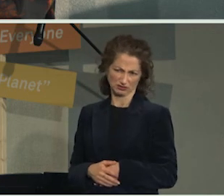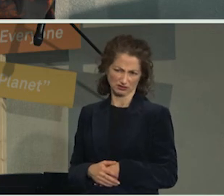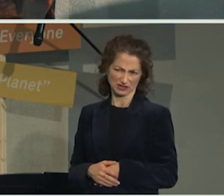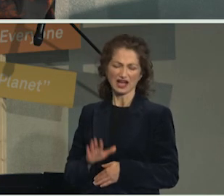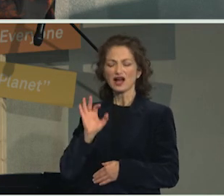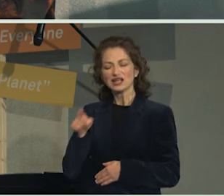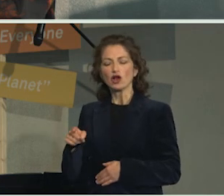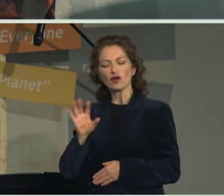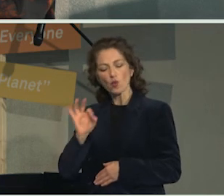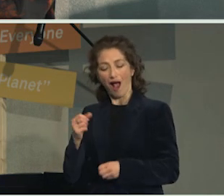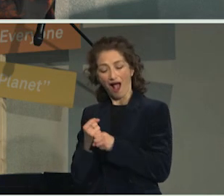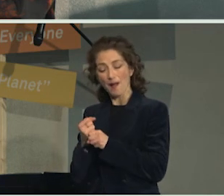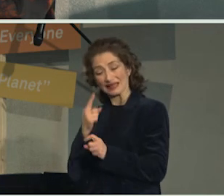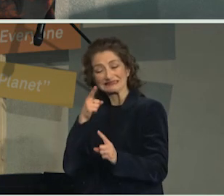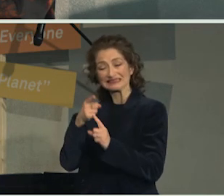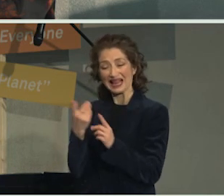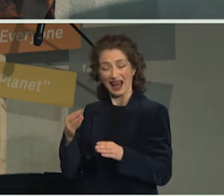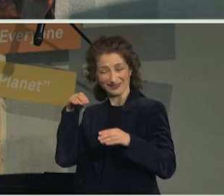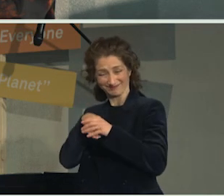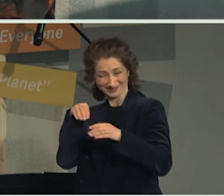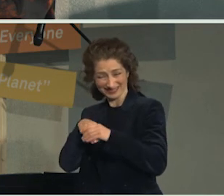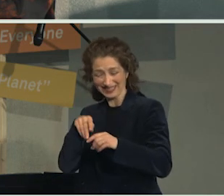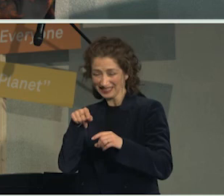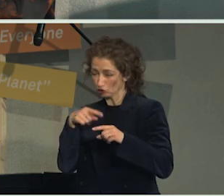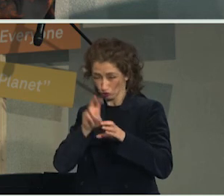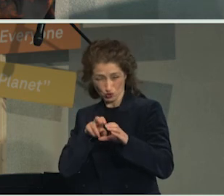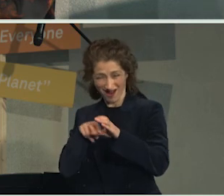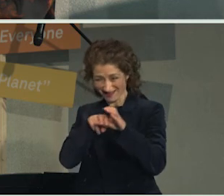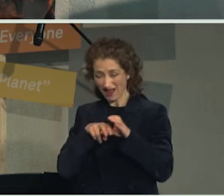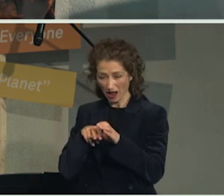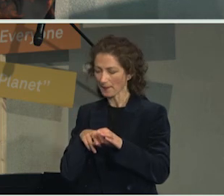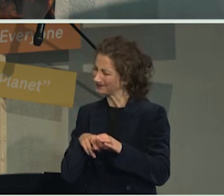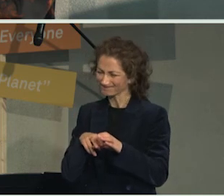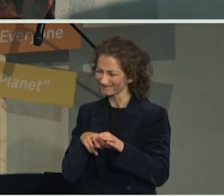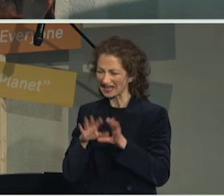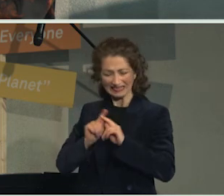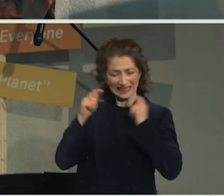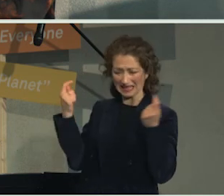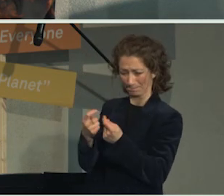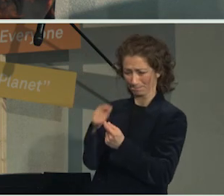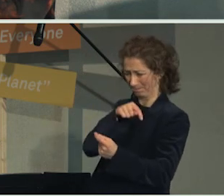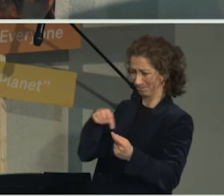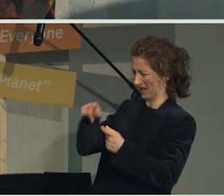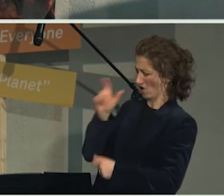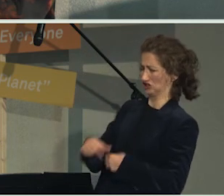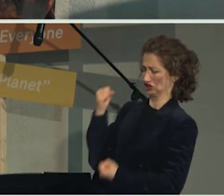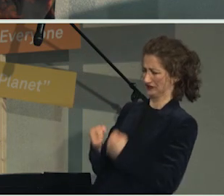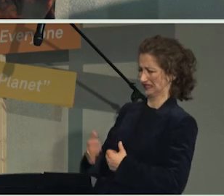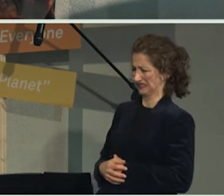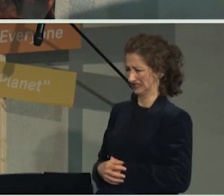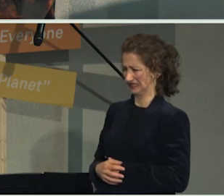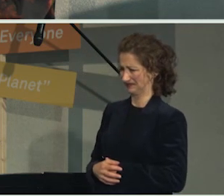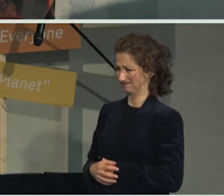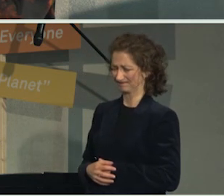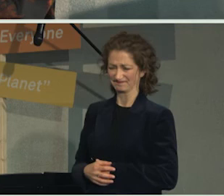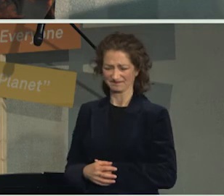accessibility issues within the IBF made it especially very difficult for the team to act as a united